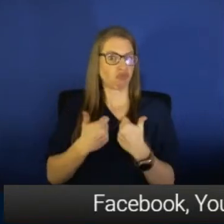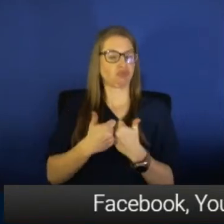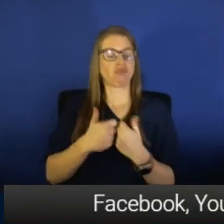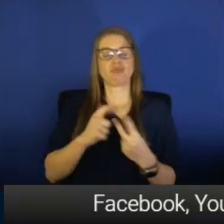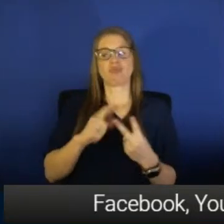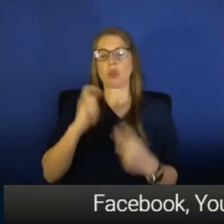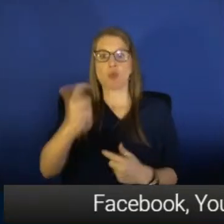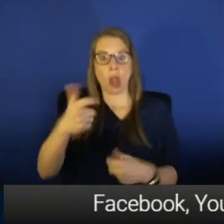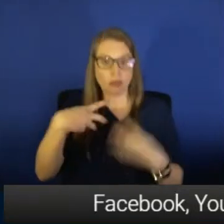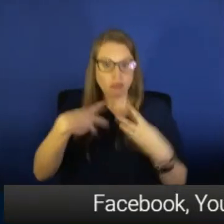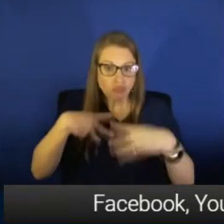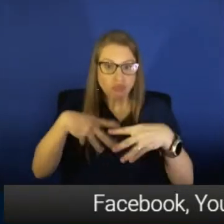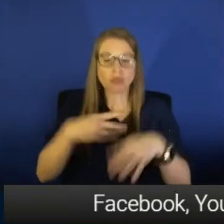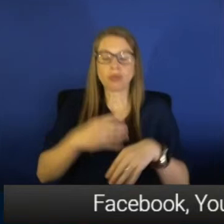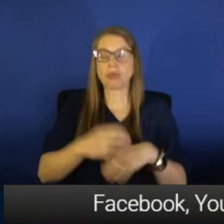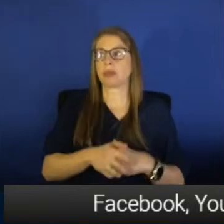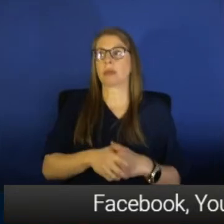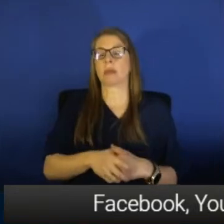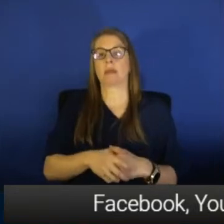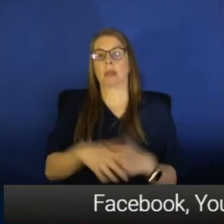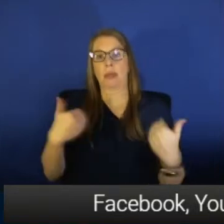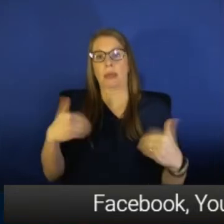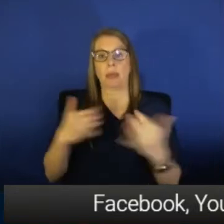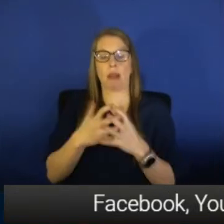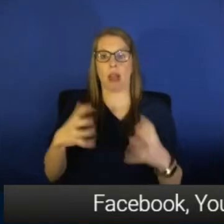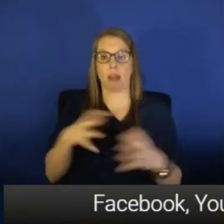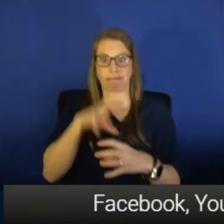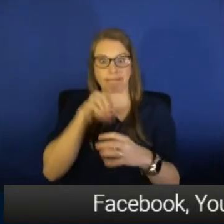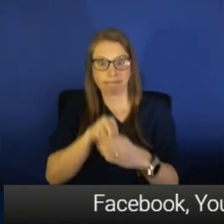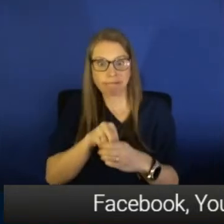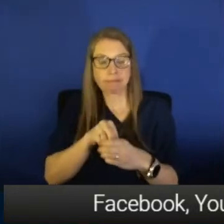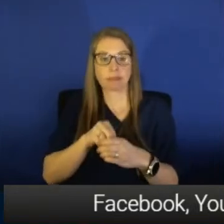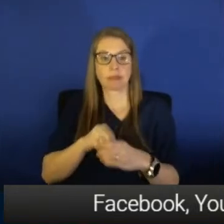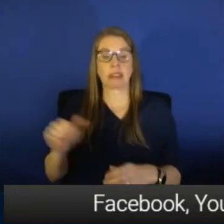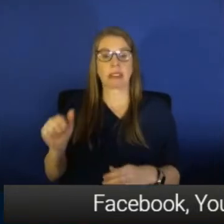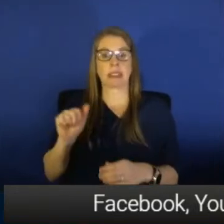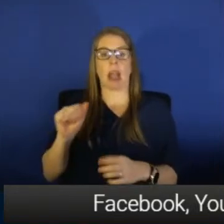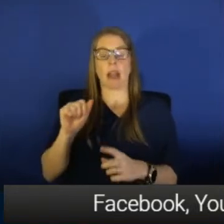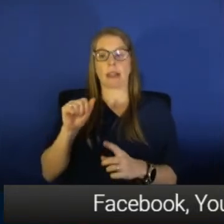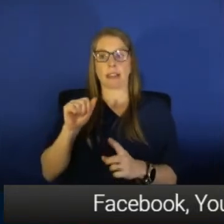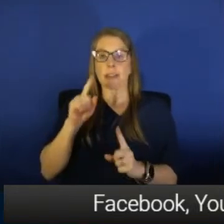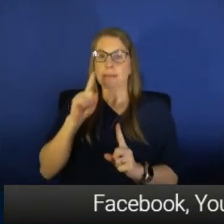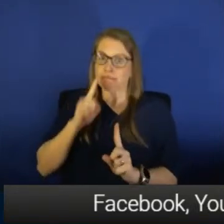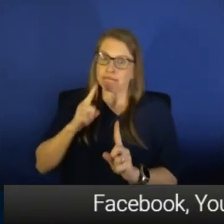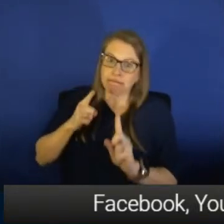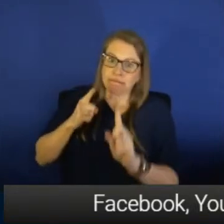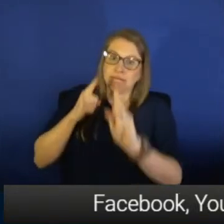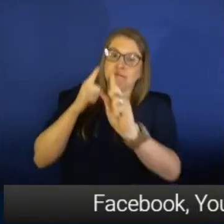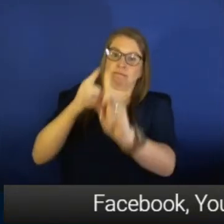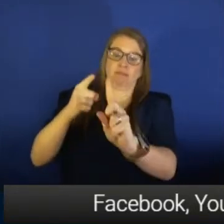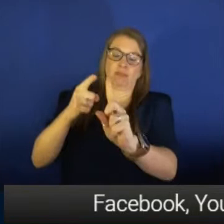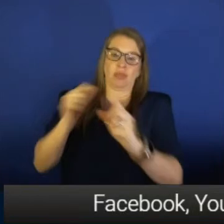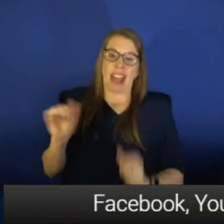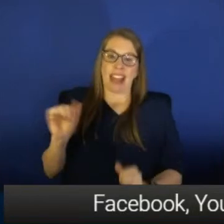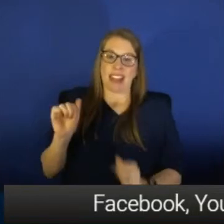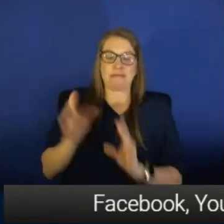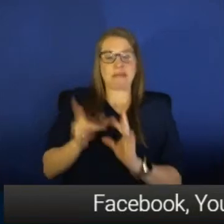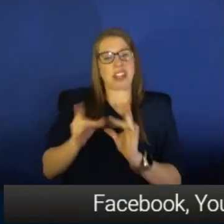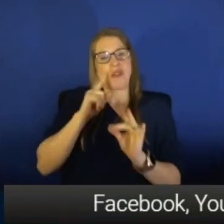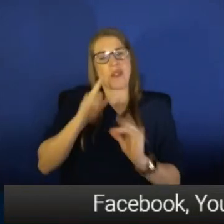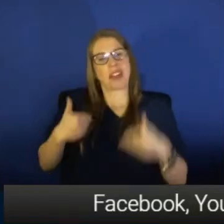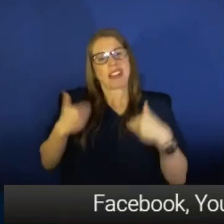parade. There's just so much that goes into it. I mean, all these young aspiring athletes, just what message would you have for a young